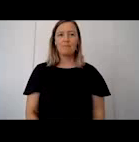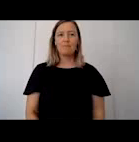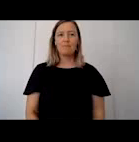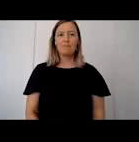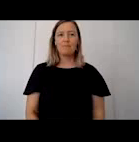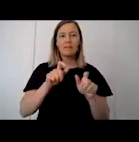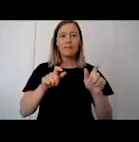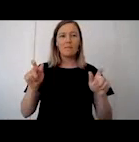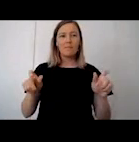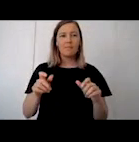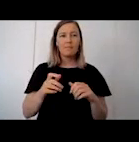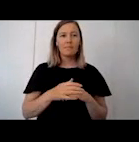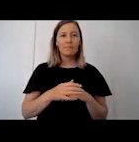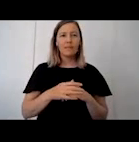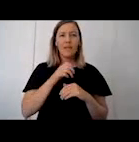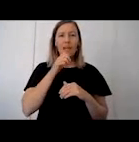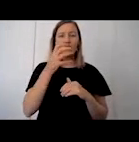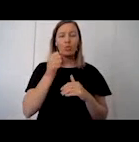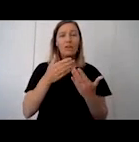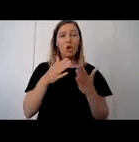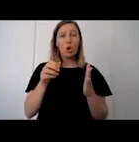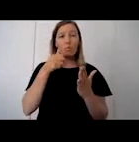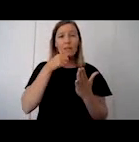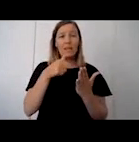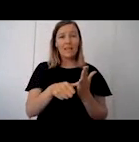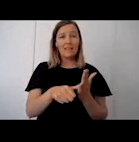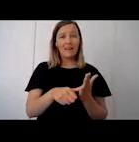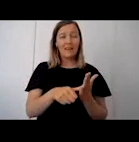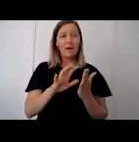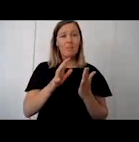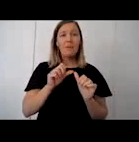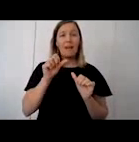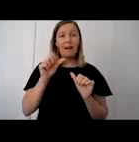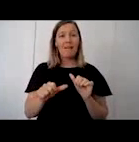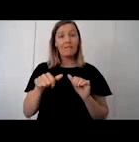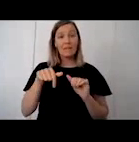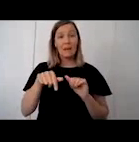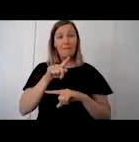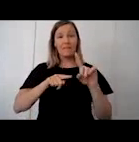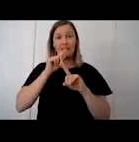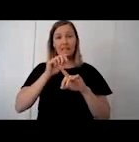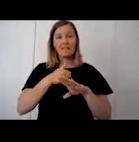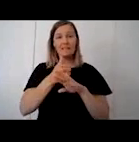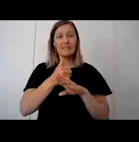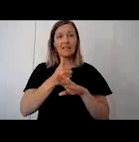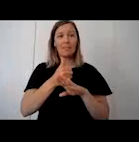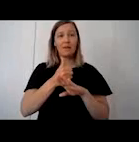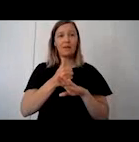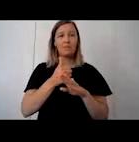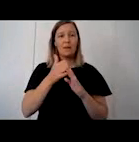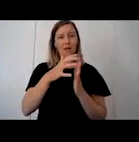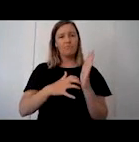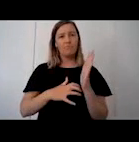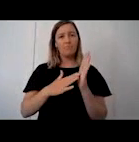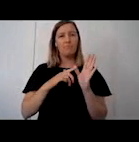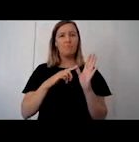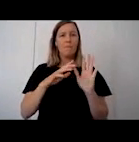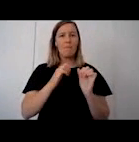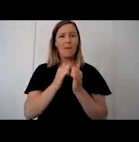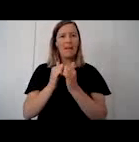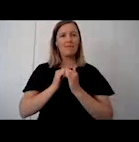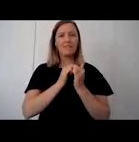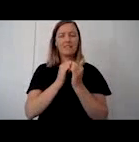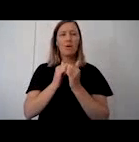was idea of an open letter. Maybe we can come together after this meeting and put together a manifesto, try to